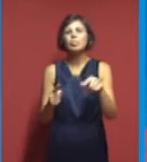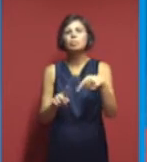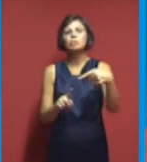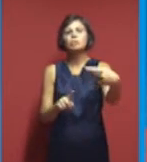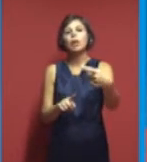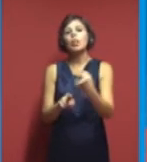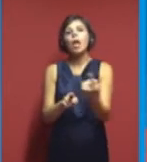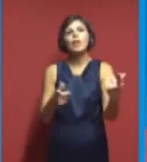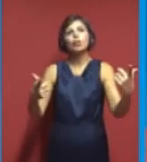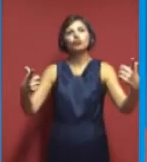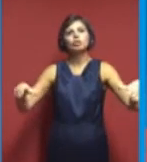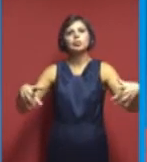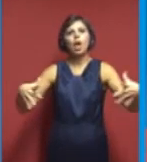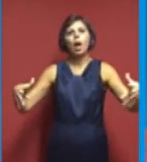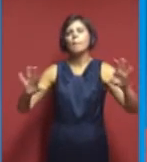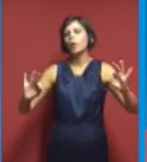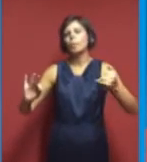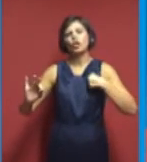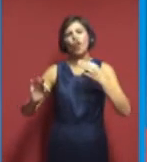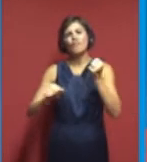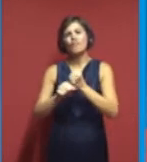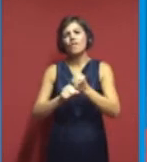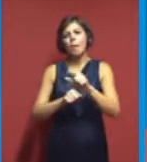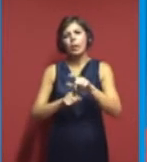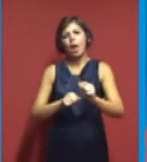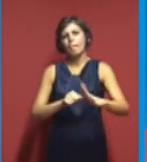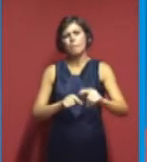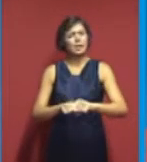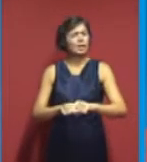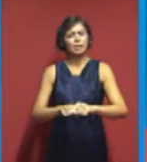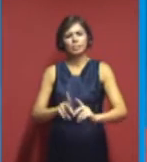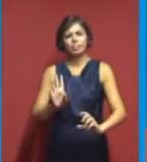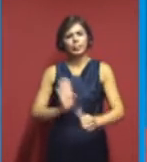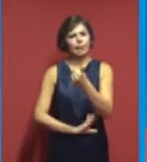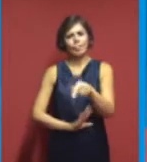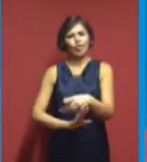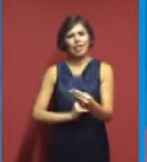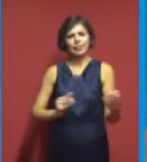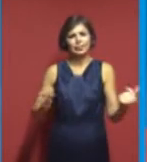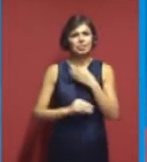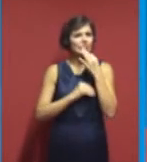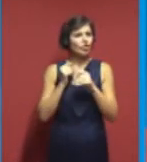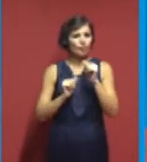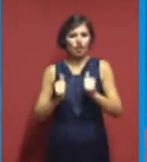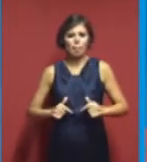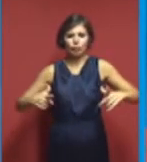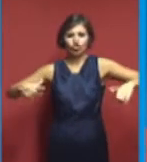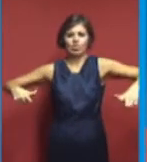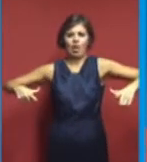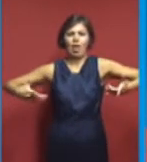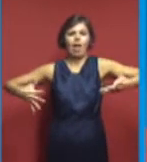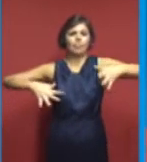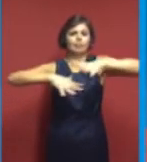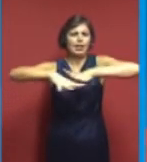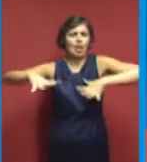say, infrastructure, but actually it's a citizen-based innovation platform. But this is not only in the high scale. It's really